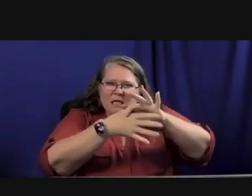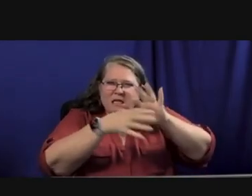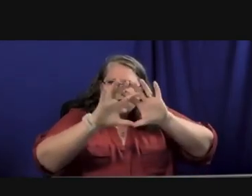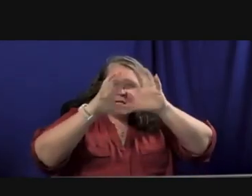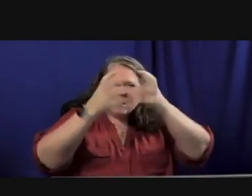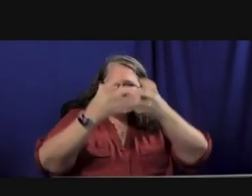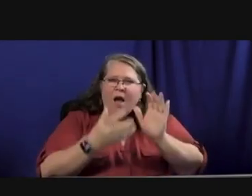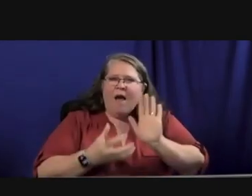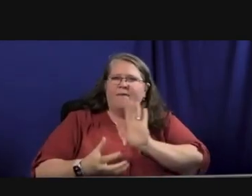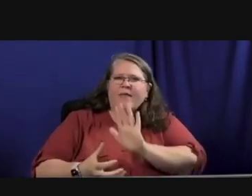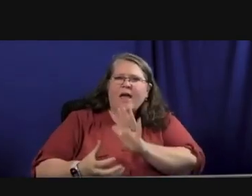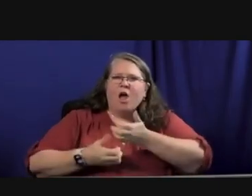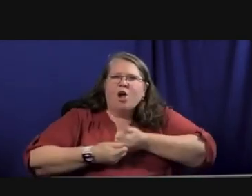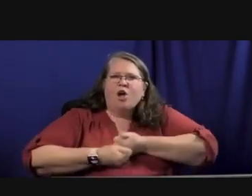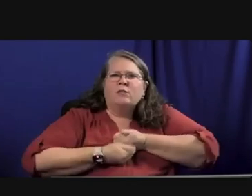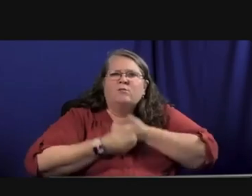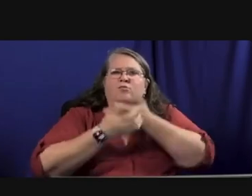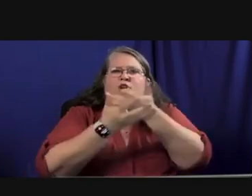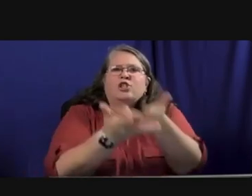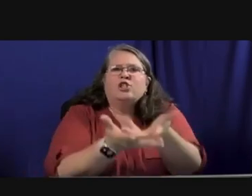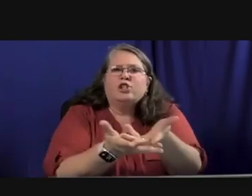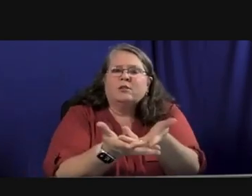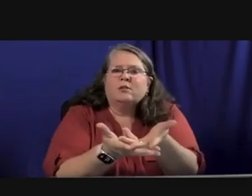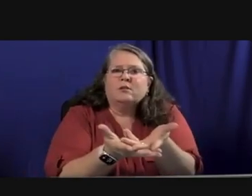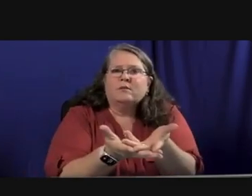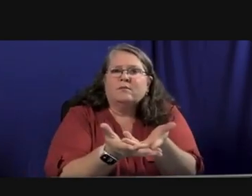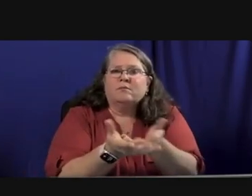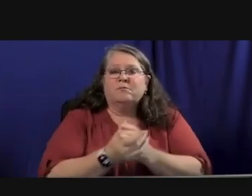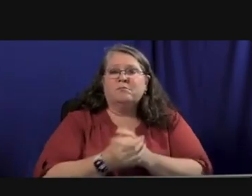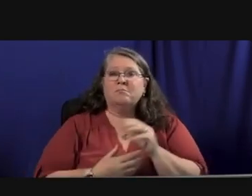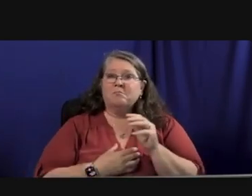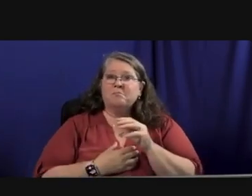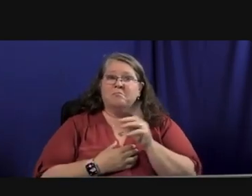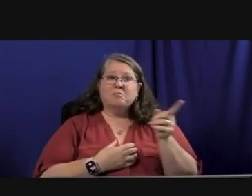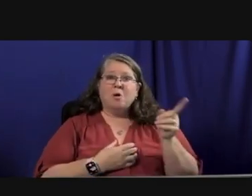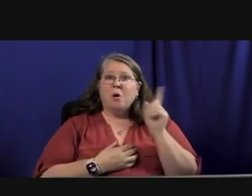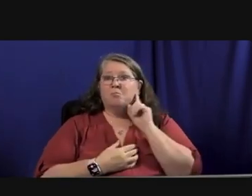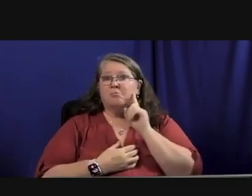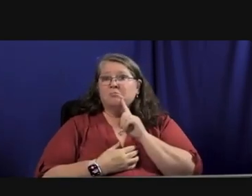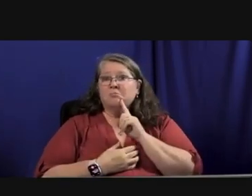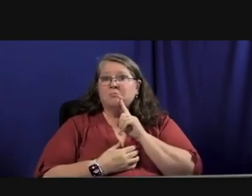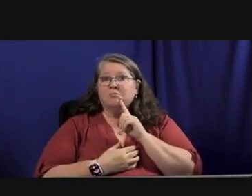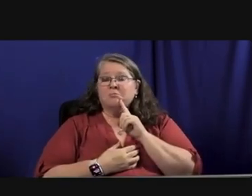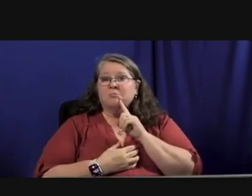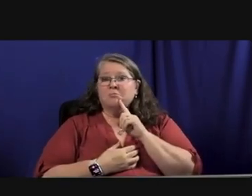the content overall of their expression.